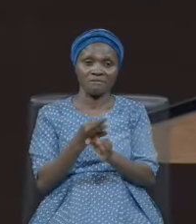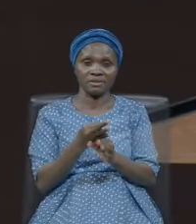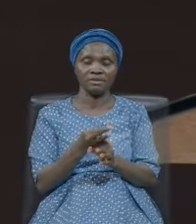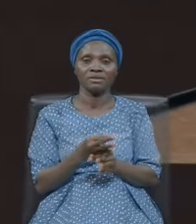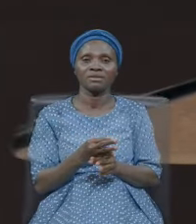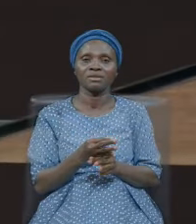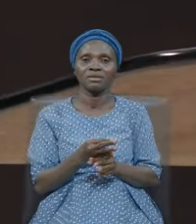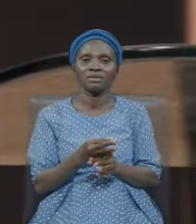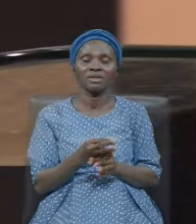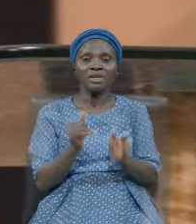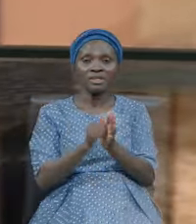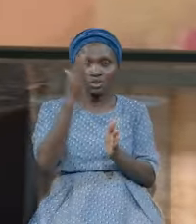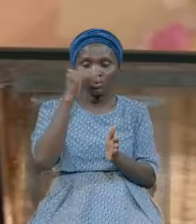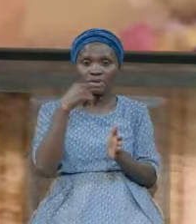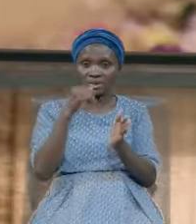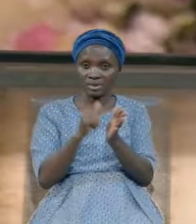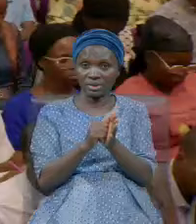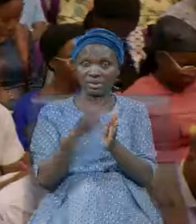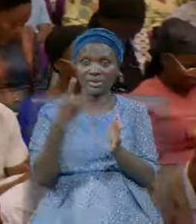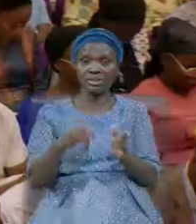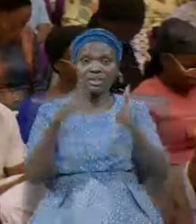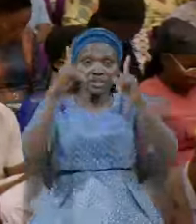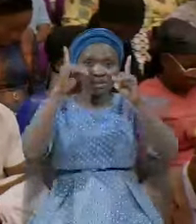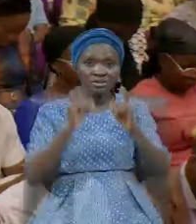trial of your faith,